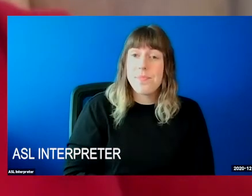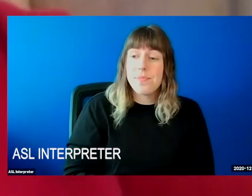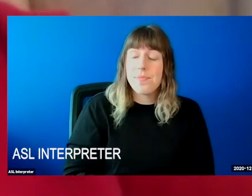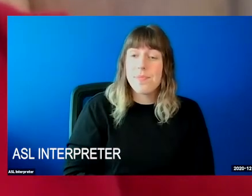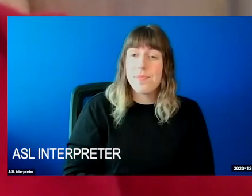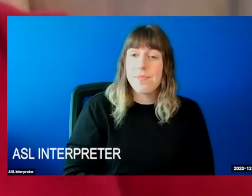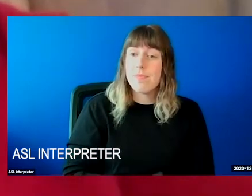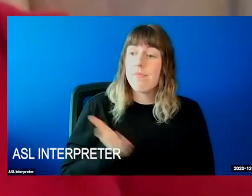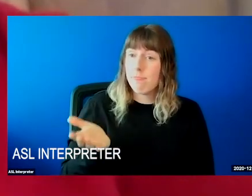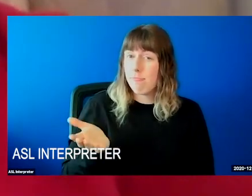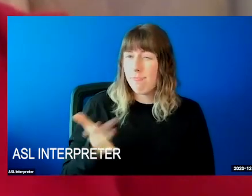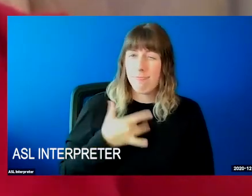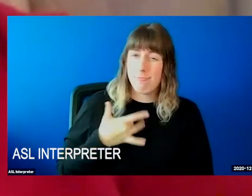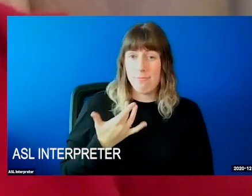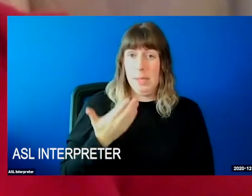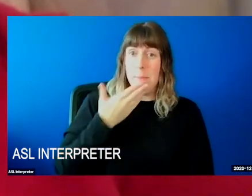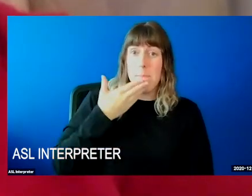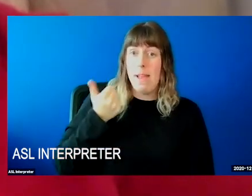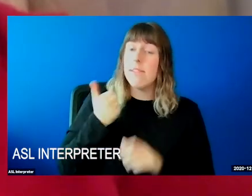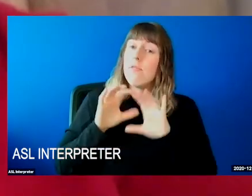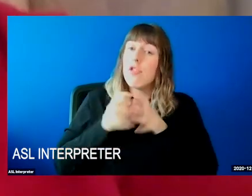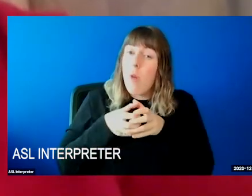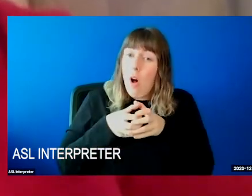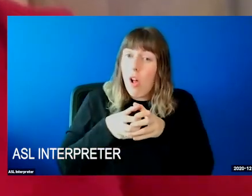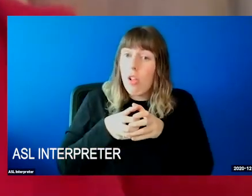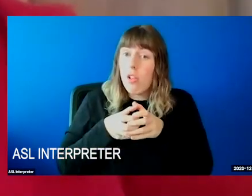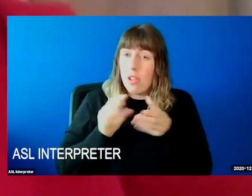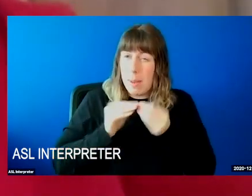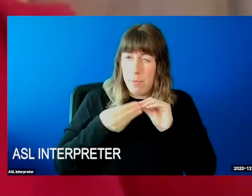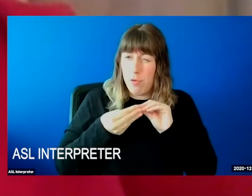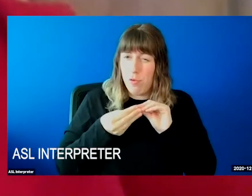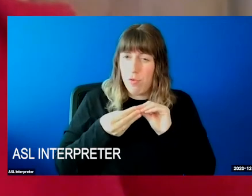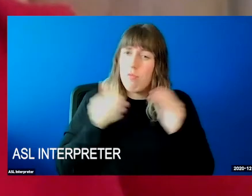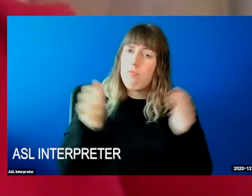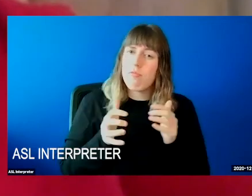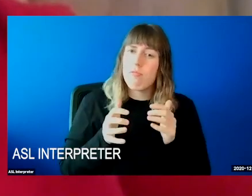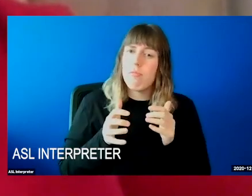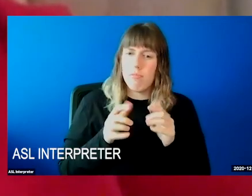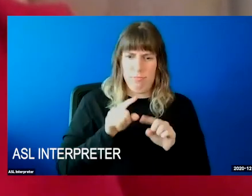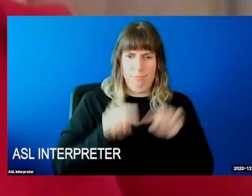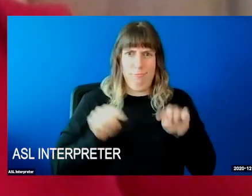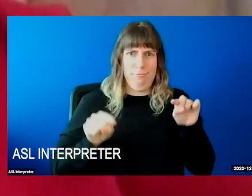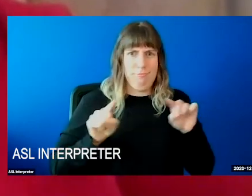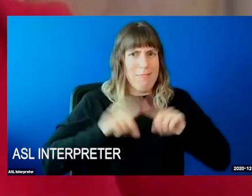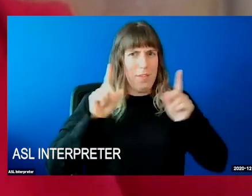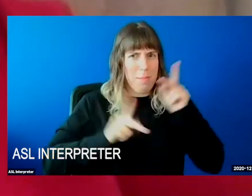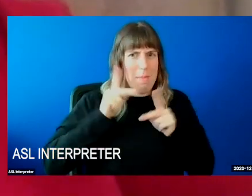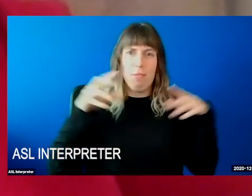it best to start with a small group of sort of unusual suspects